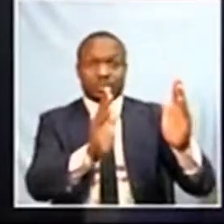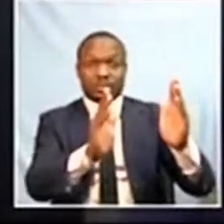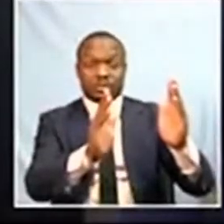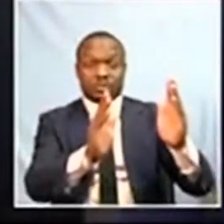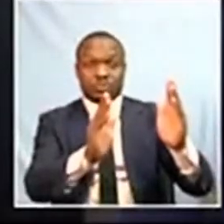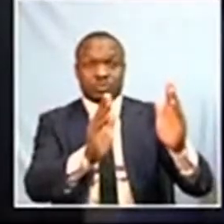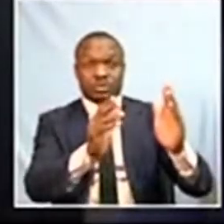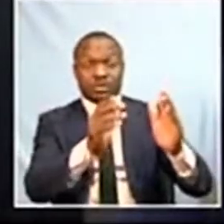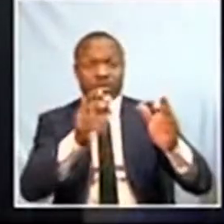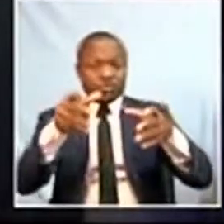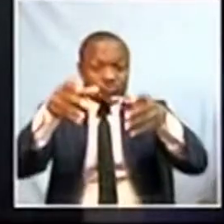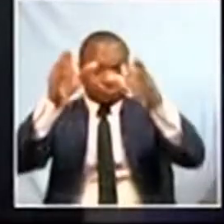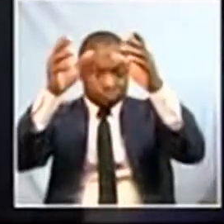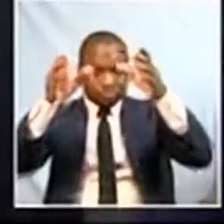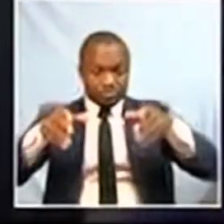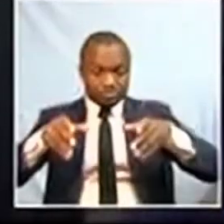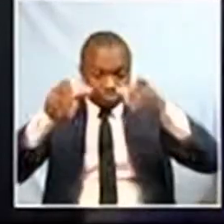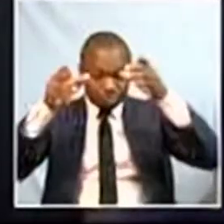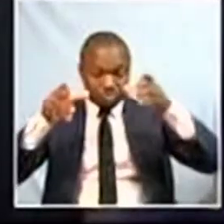pillars.